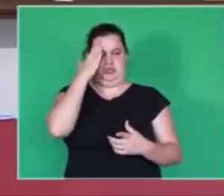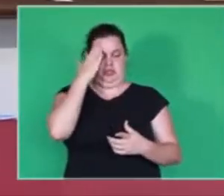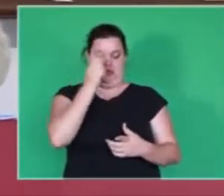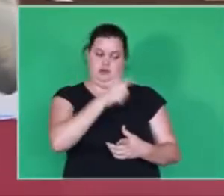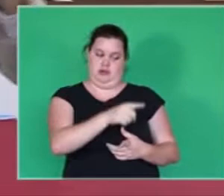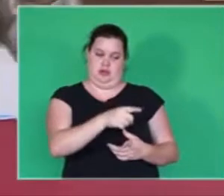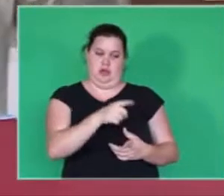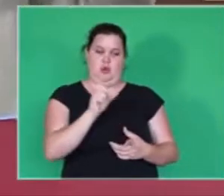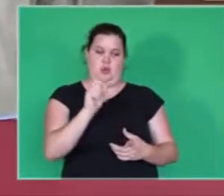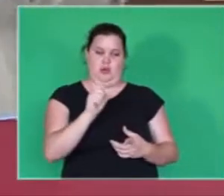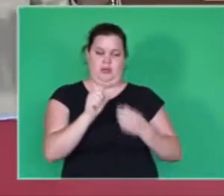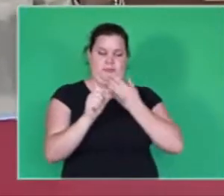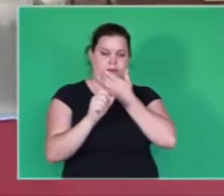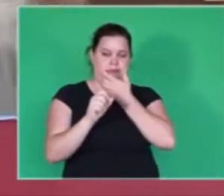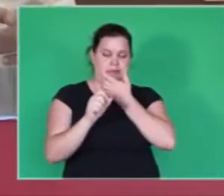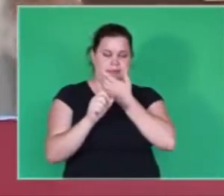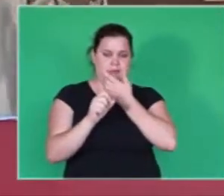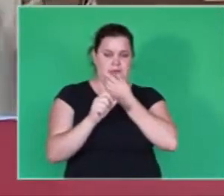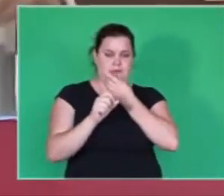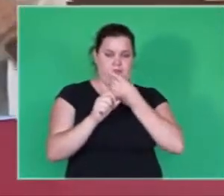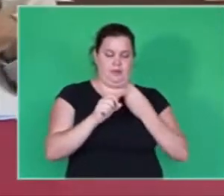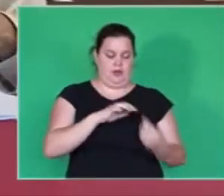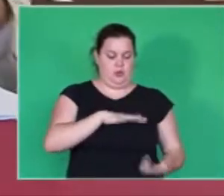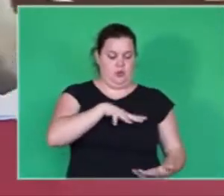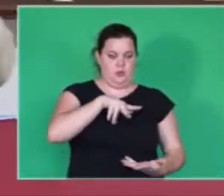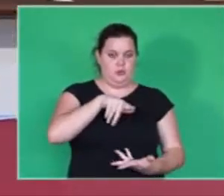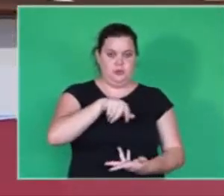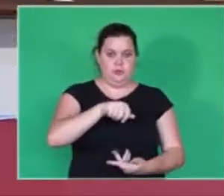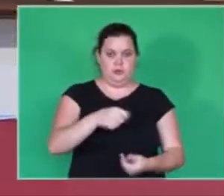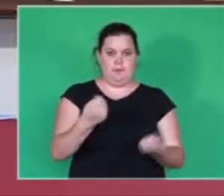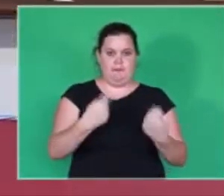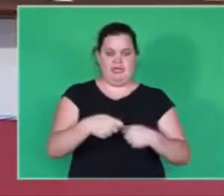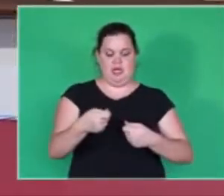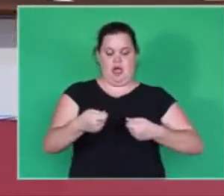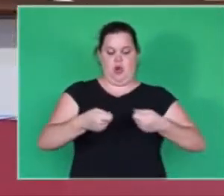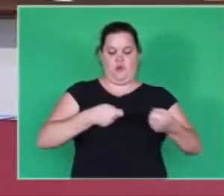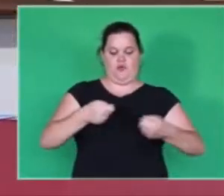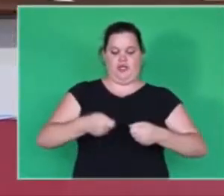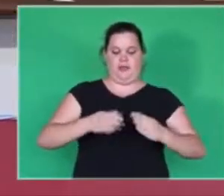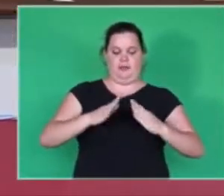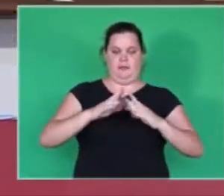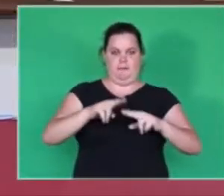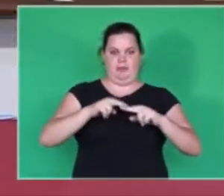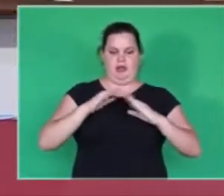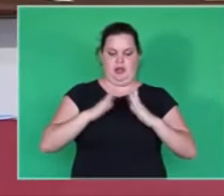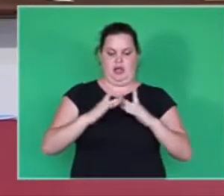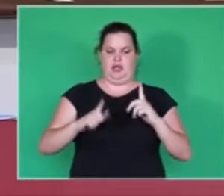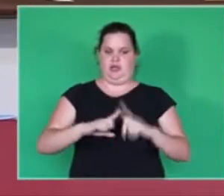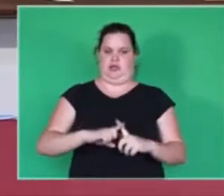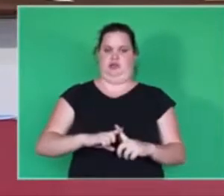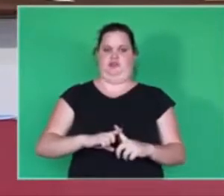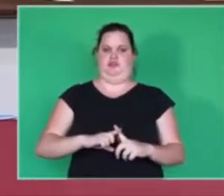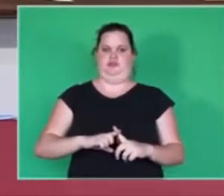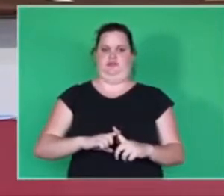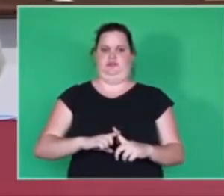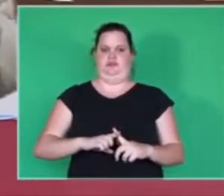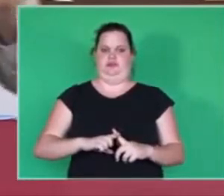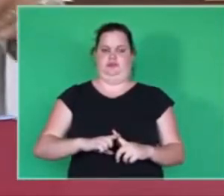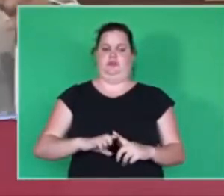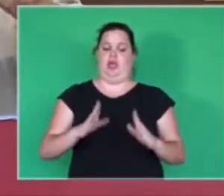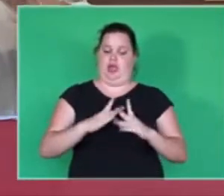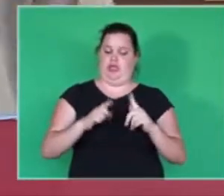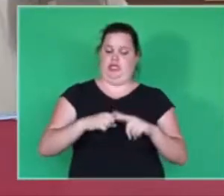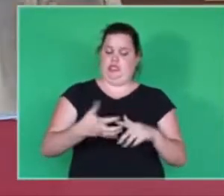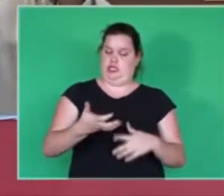The Patristas, they understood that the world needed to be governed by the church. That's what the church